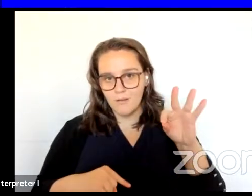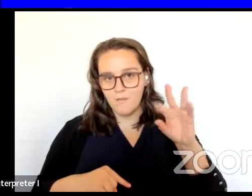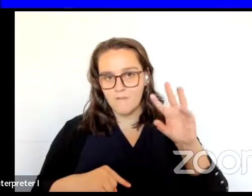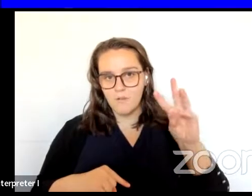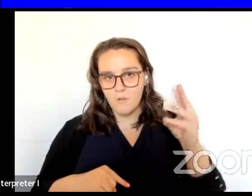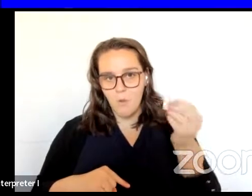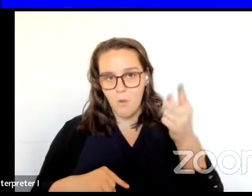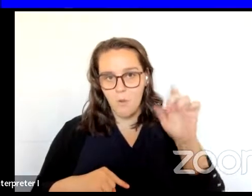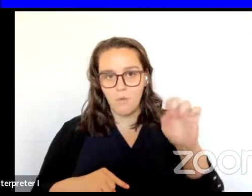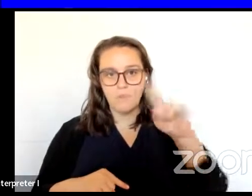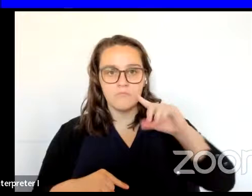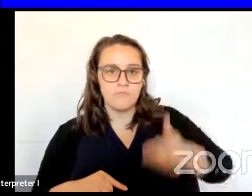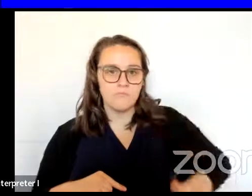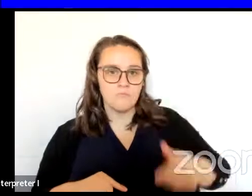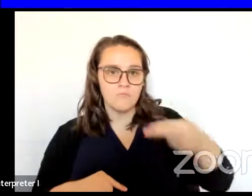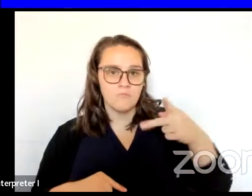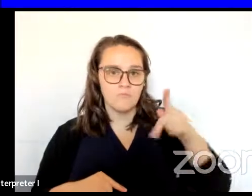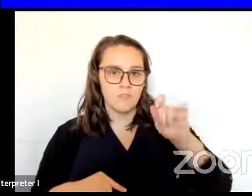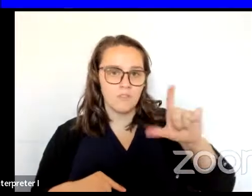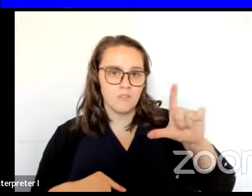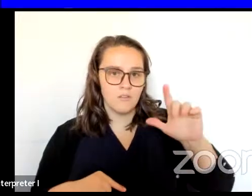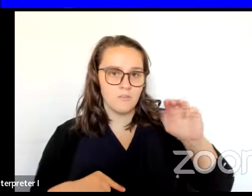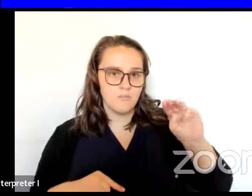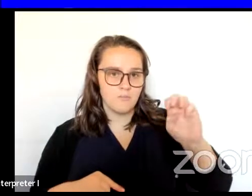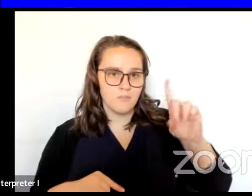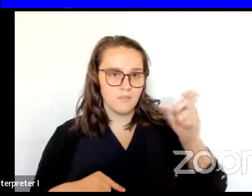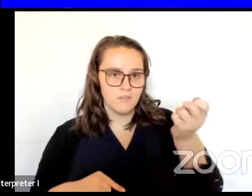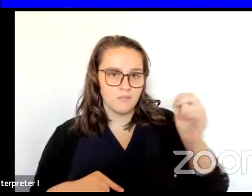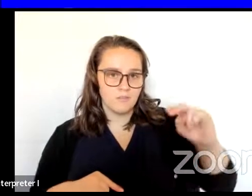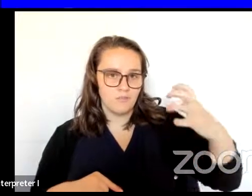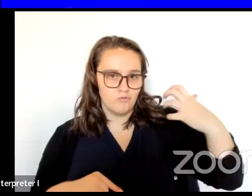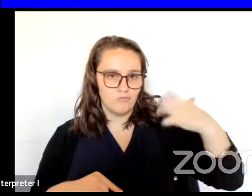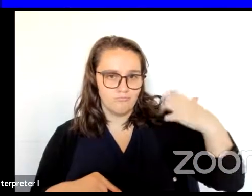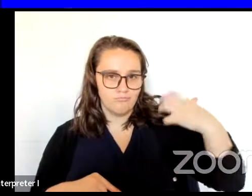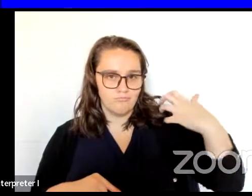and Chair of the Committee of the Whole. Today is